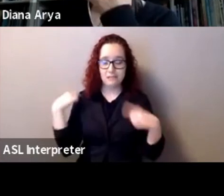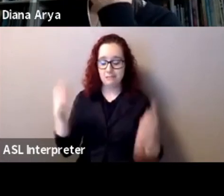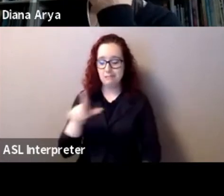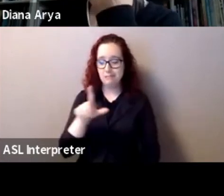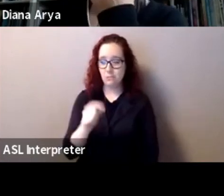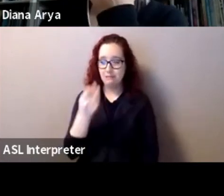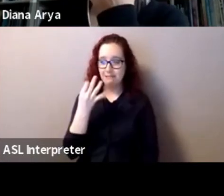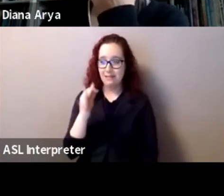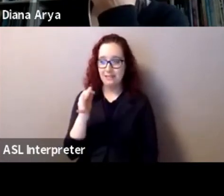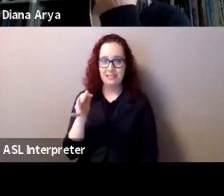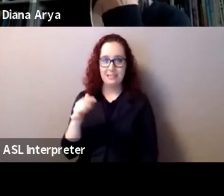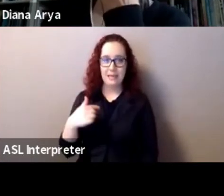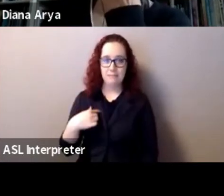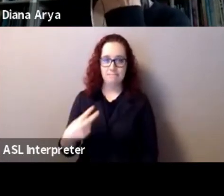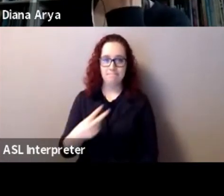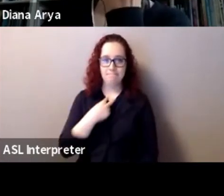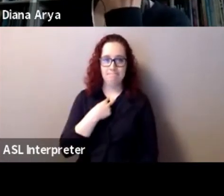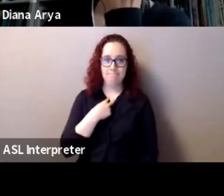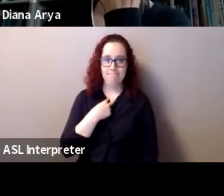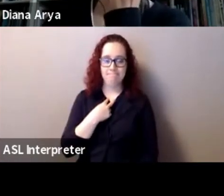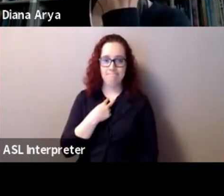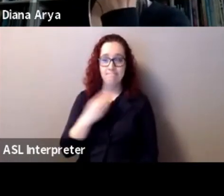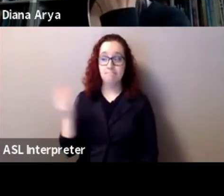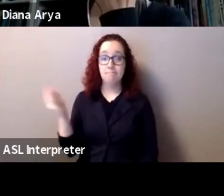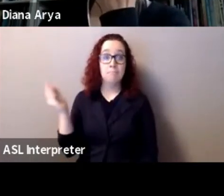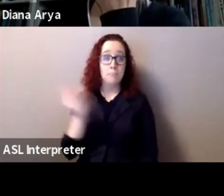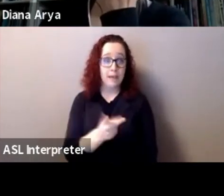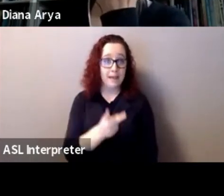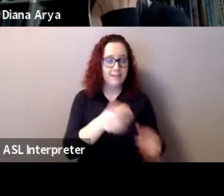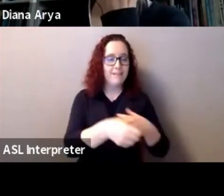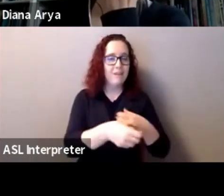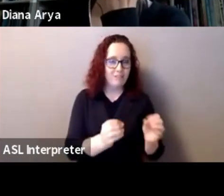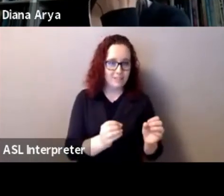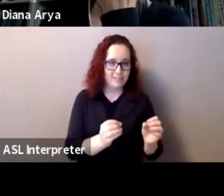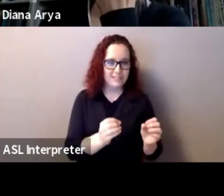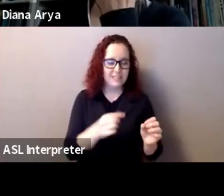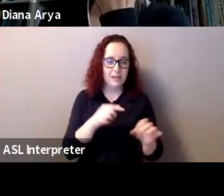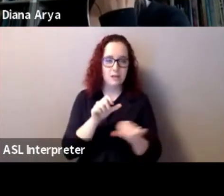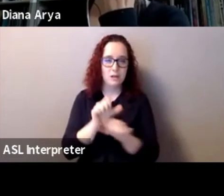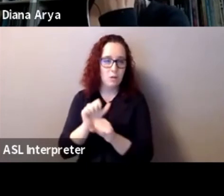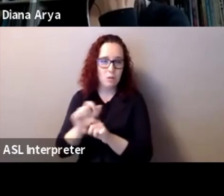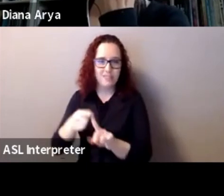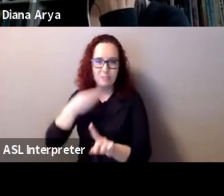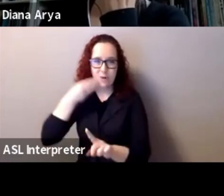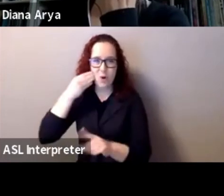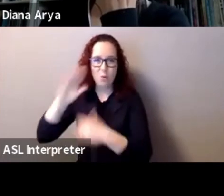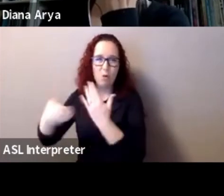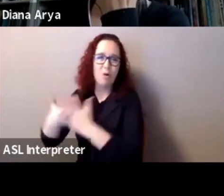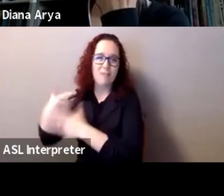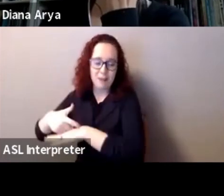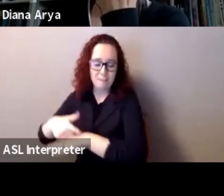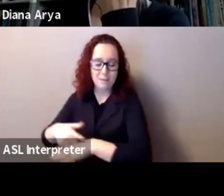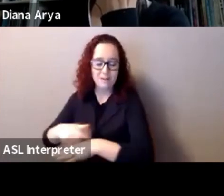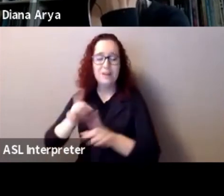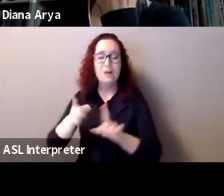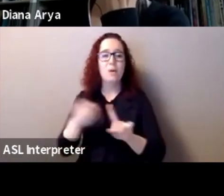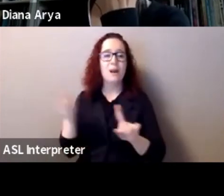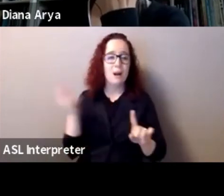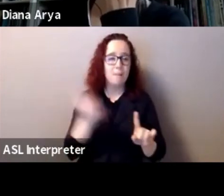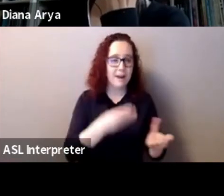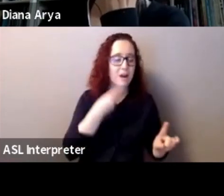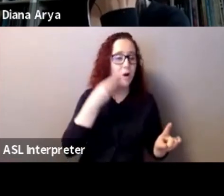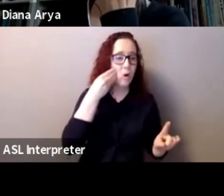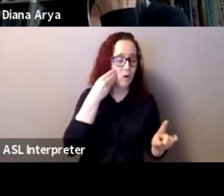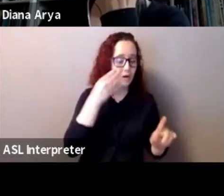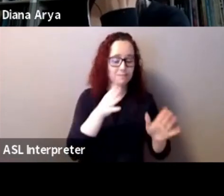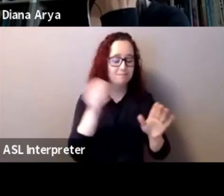little stuck there. So once I return to the office, and I actually work remotely all the time anyway, so once I'm able to return to the office,